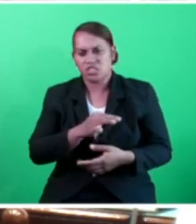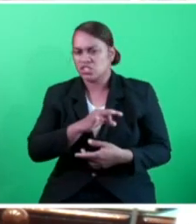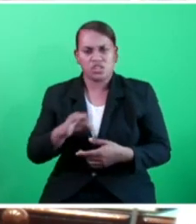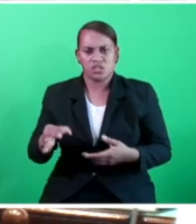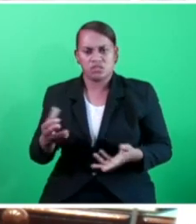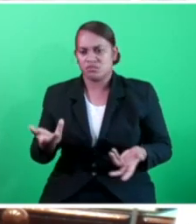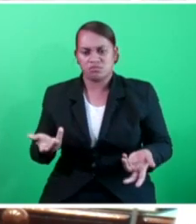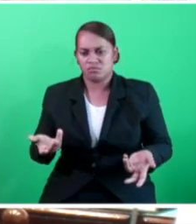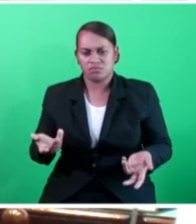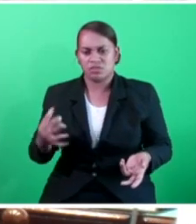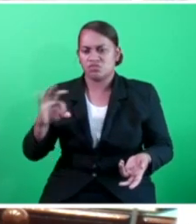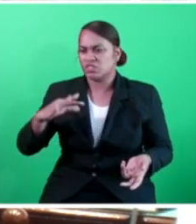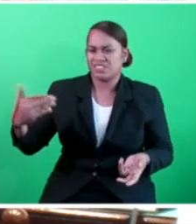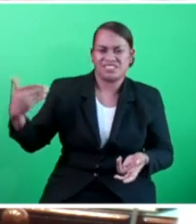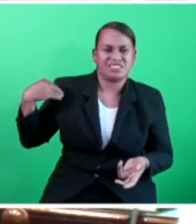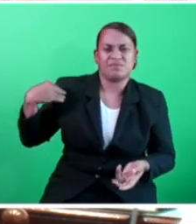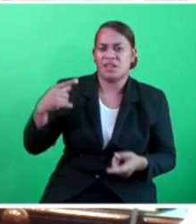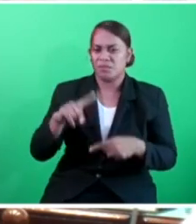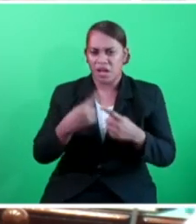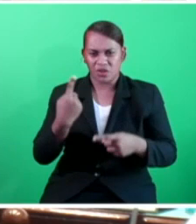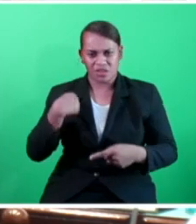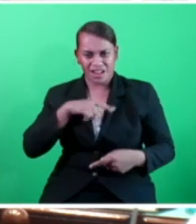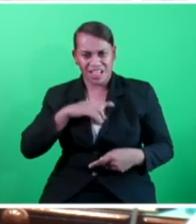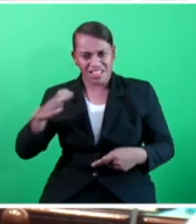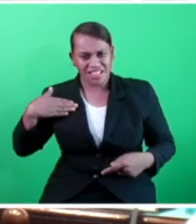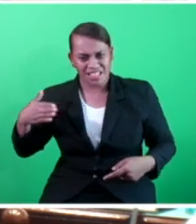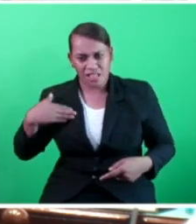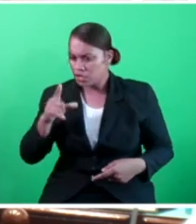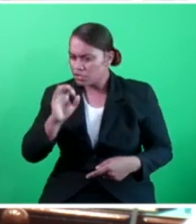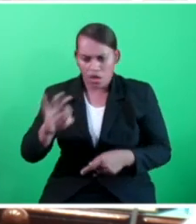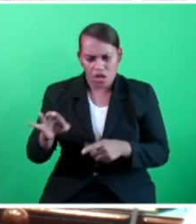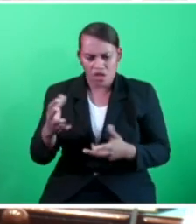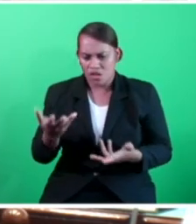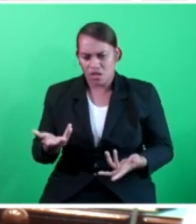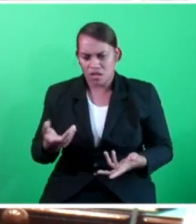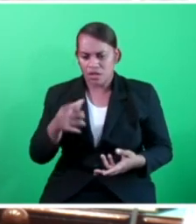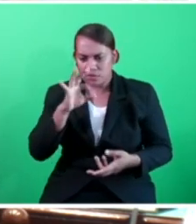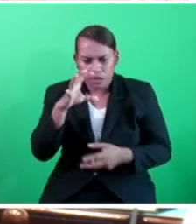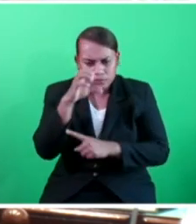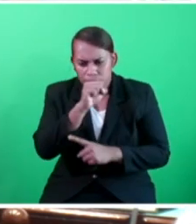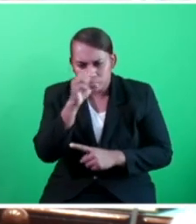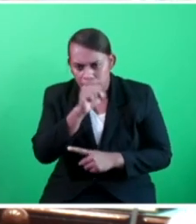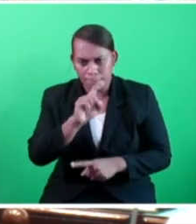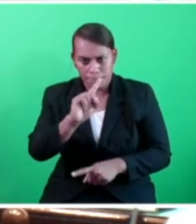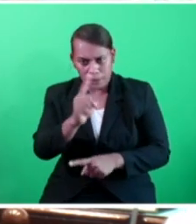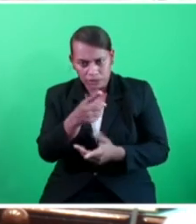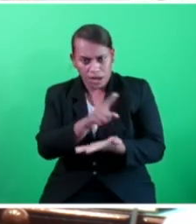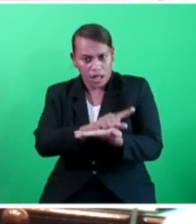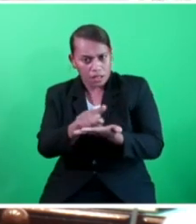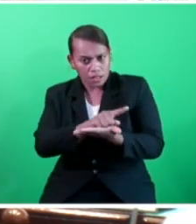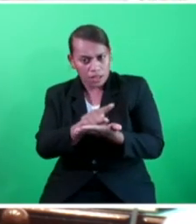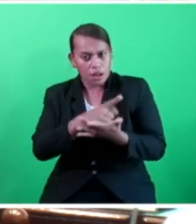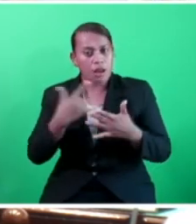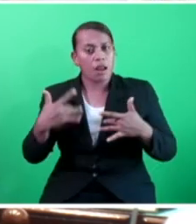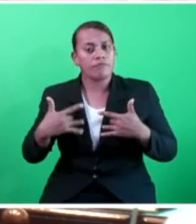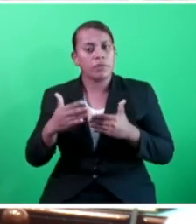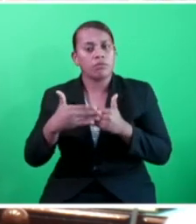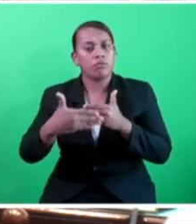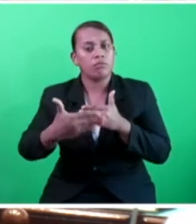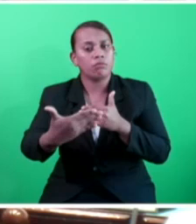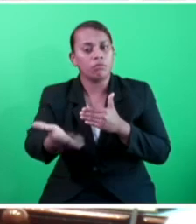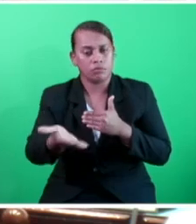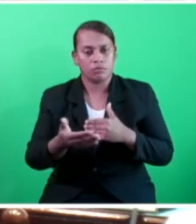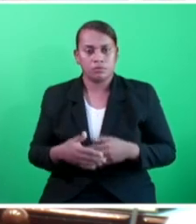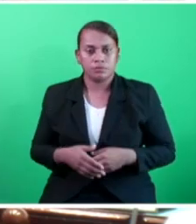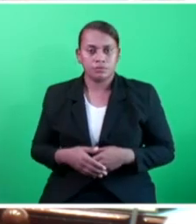about the health impact because it's not immediately visible, but more so in terms of immediately getting output by